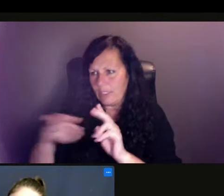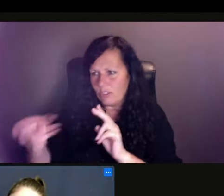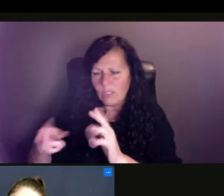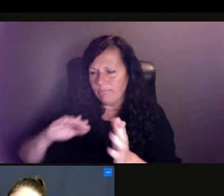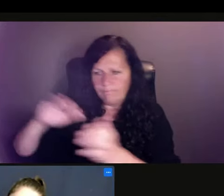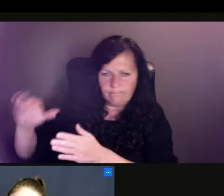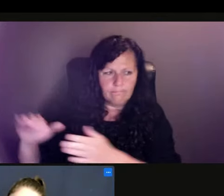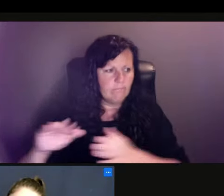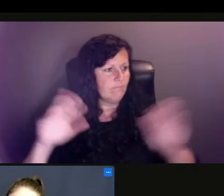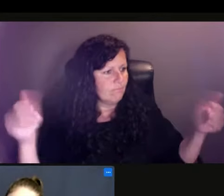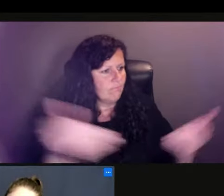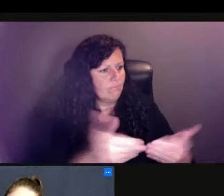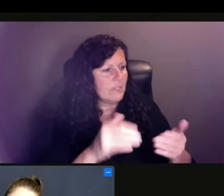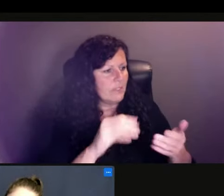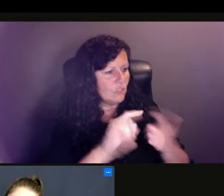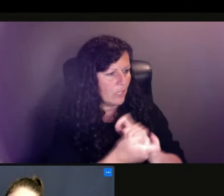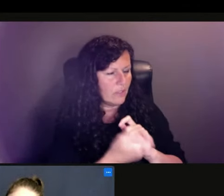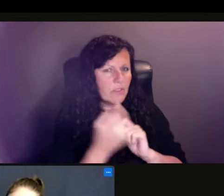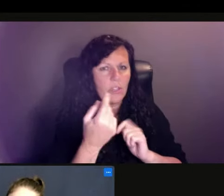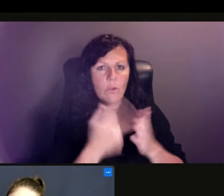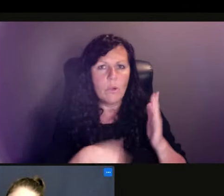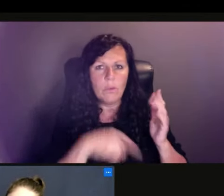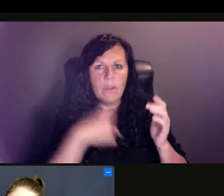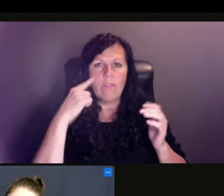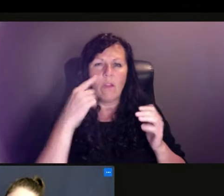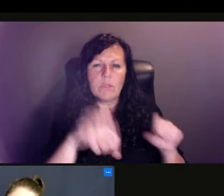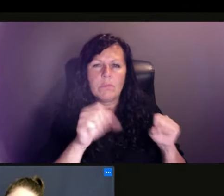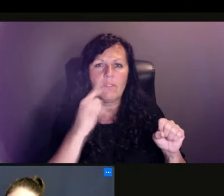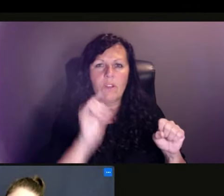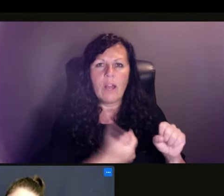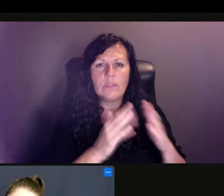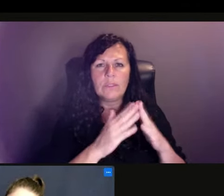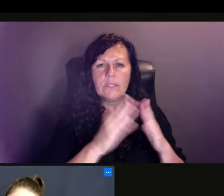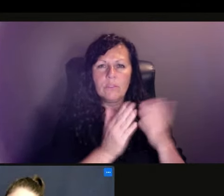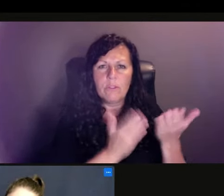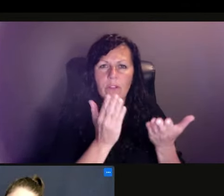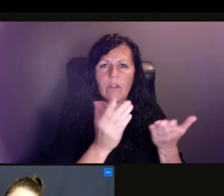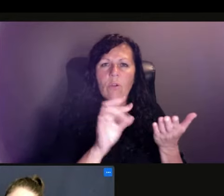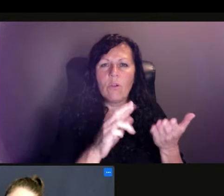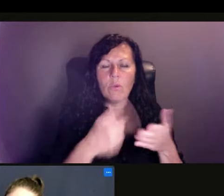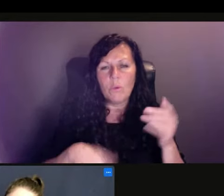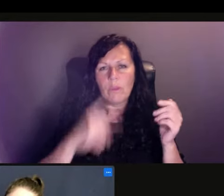what we thought was possible for a city to provide, or what we thought was morally